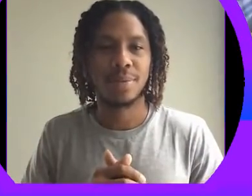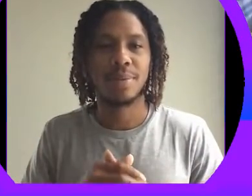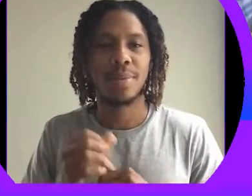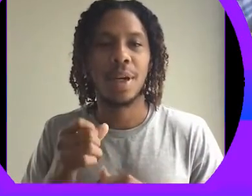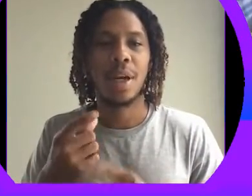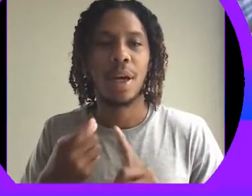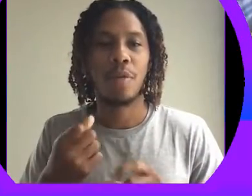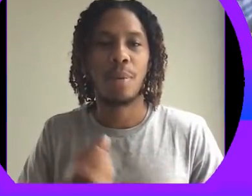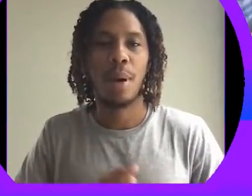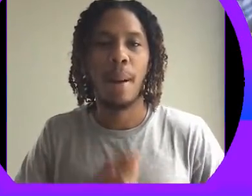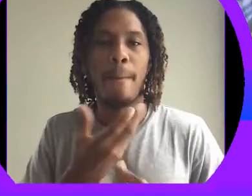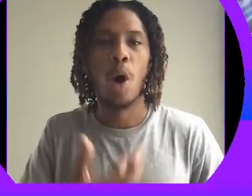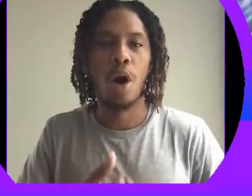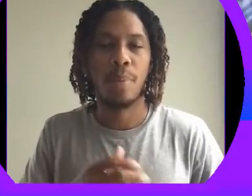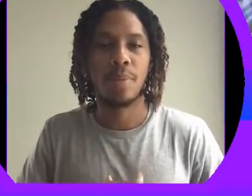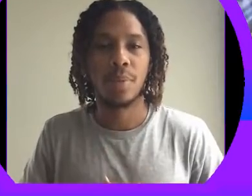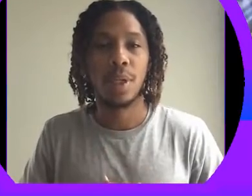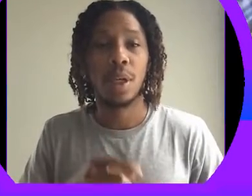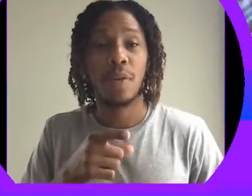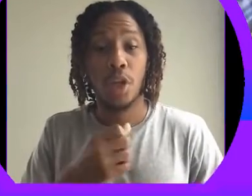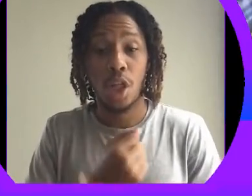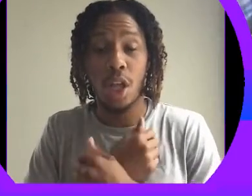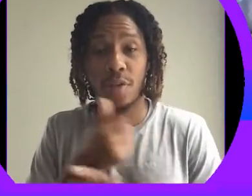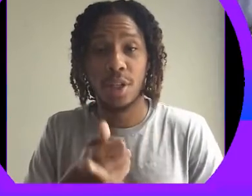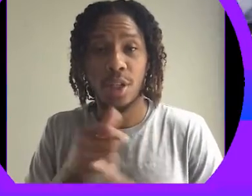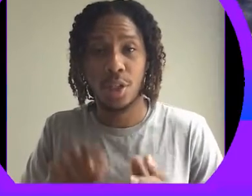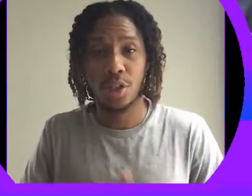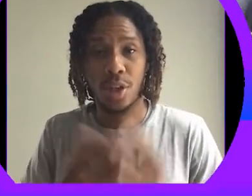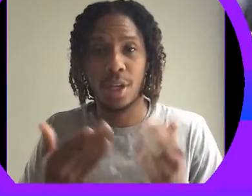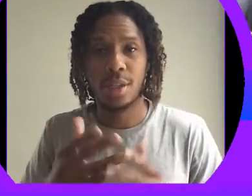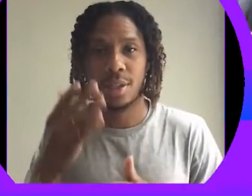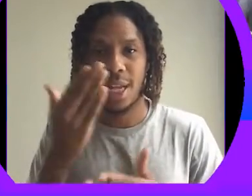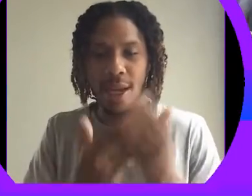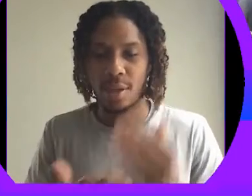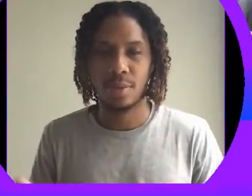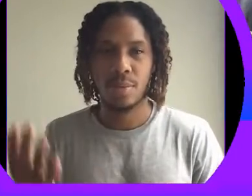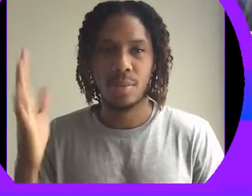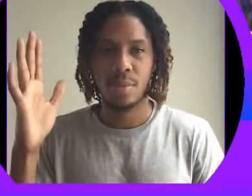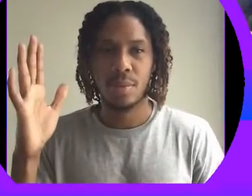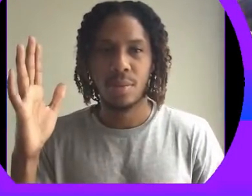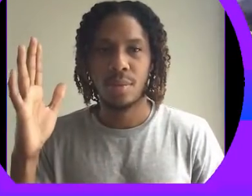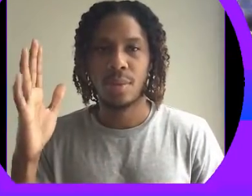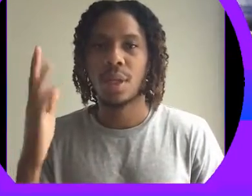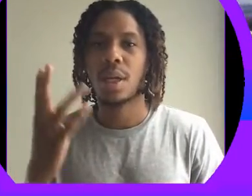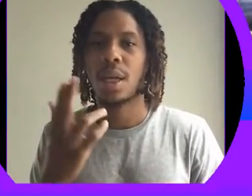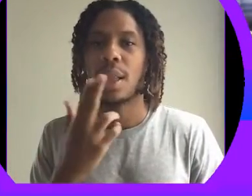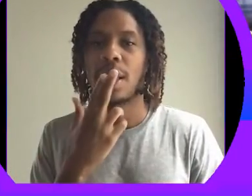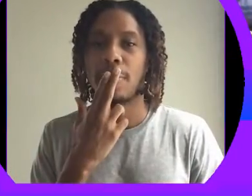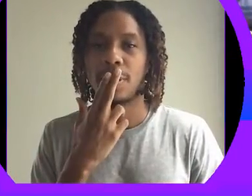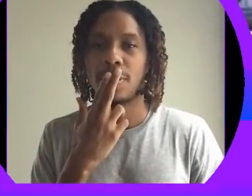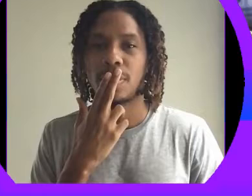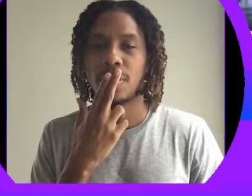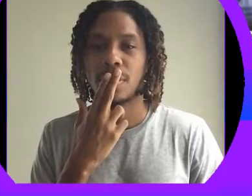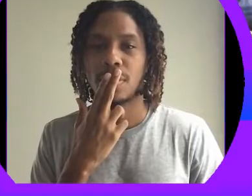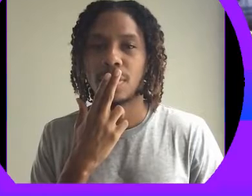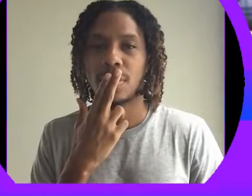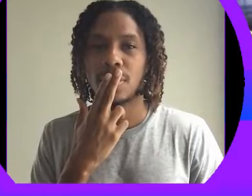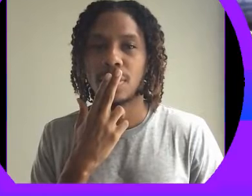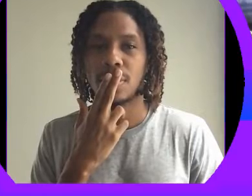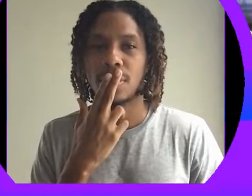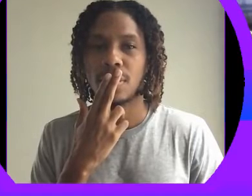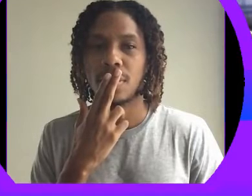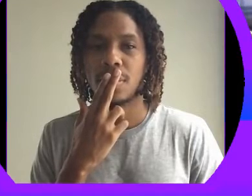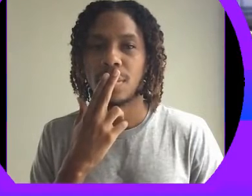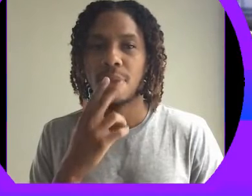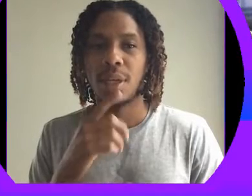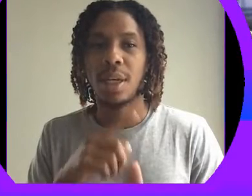from a little poem. To love yourself, start here. Take your own hand and put it to your lips.